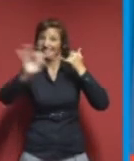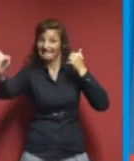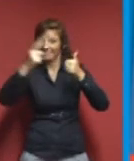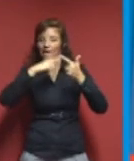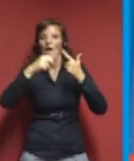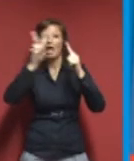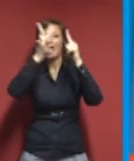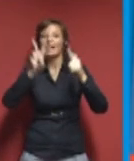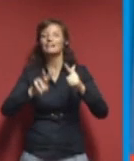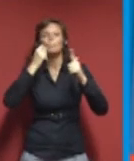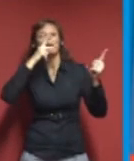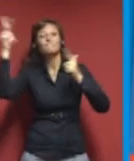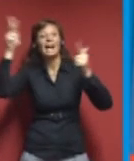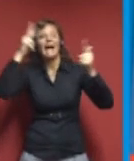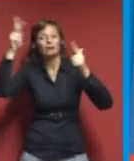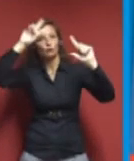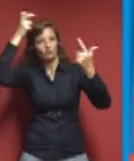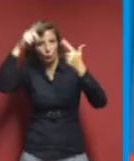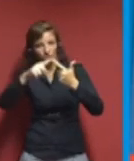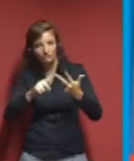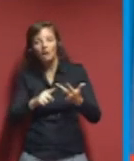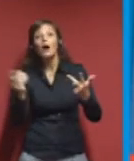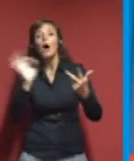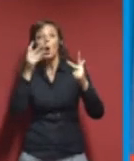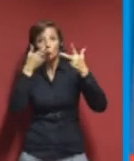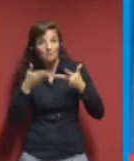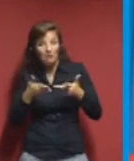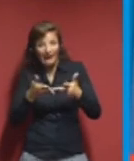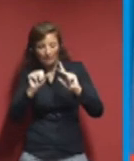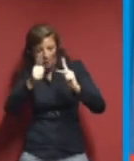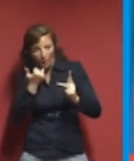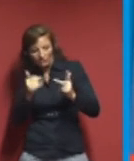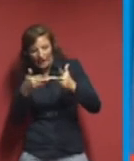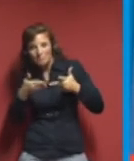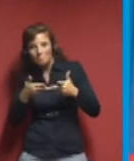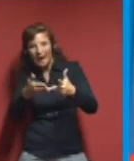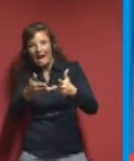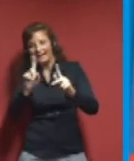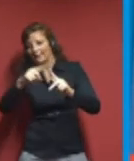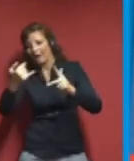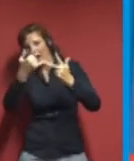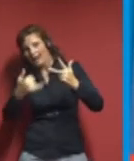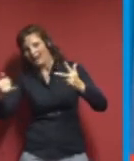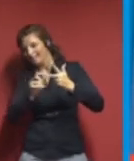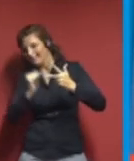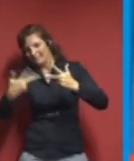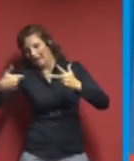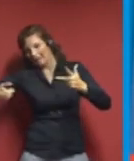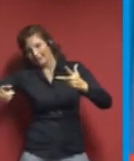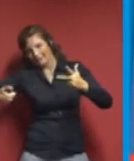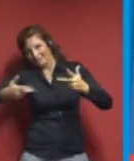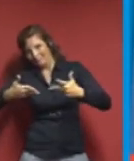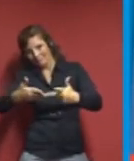future fuel crisis, and utilizing burnt-out lamp bulbs. This is exactly the kind of stuff. So I decided to take an even deeper look at some